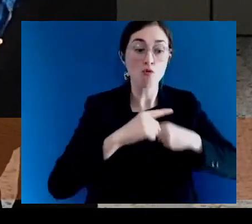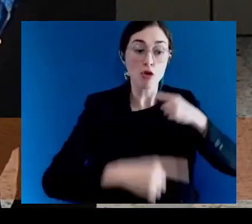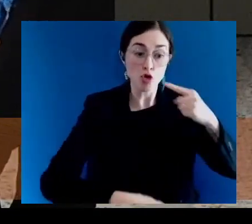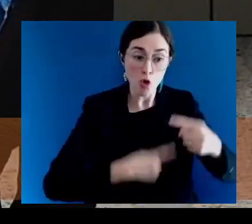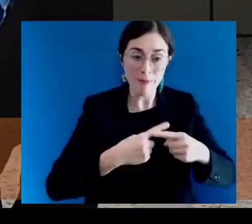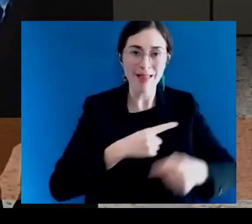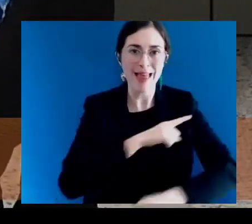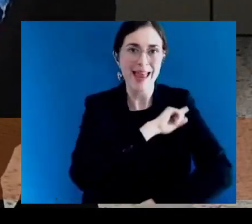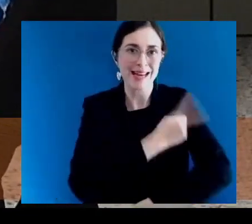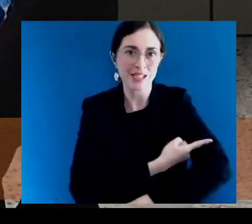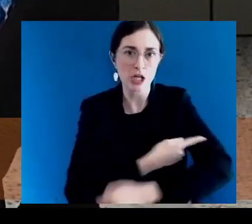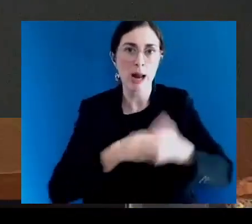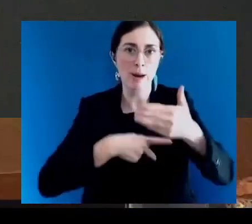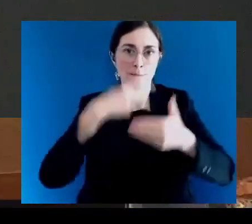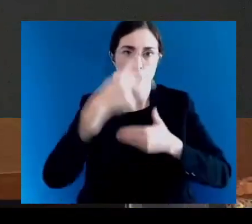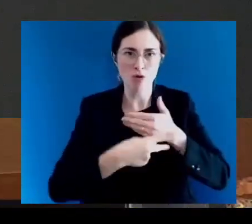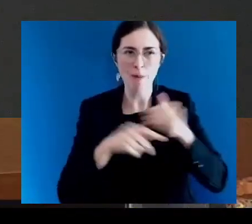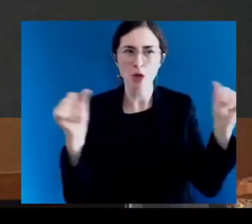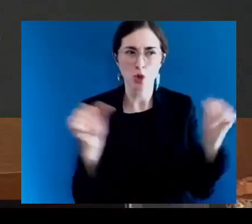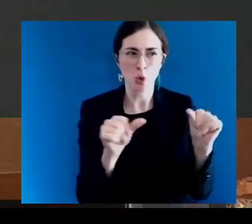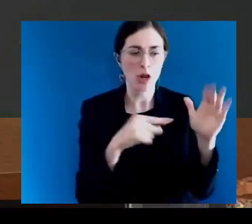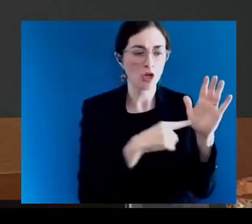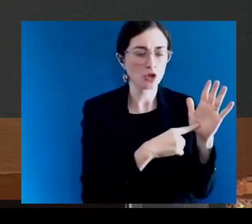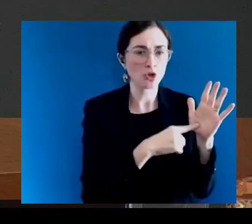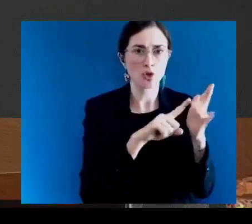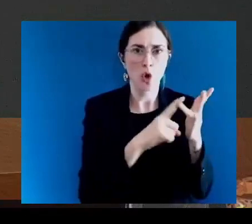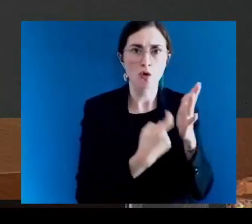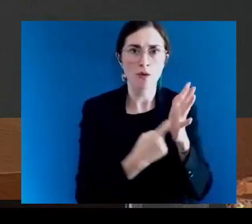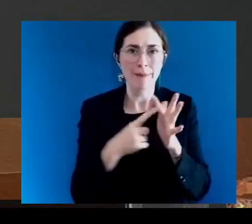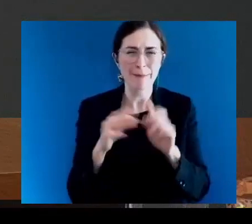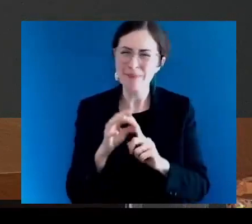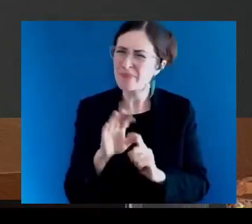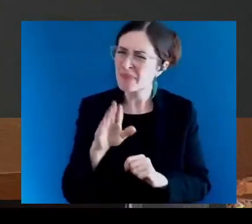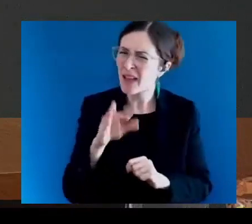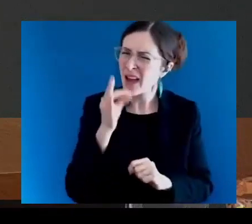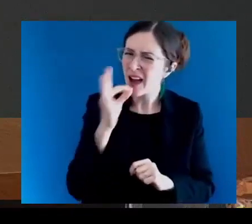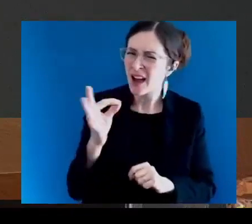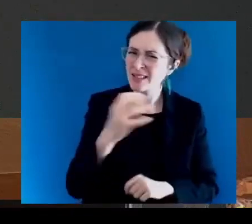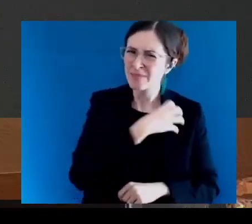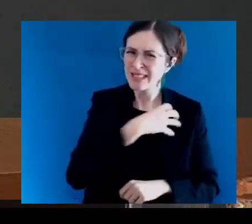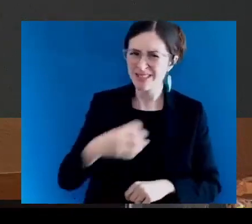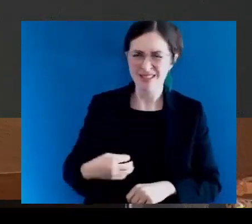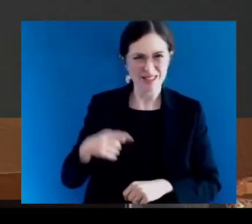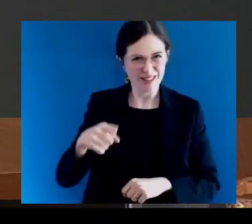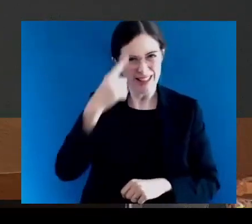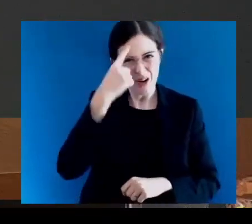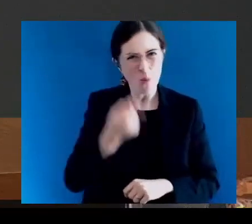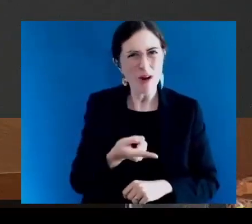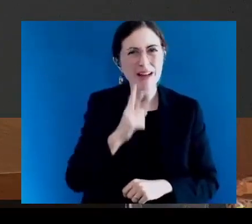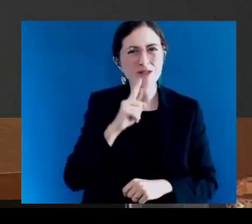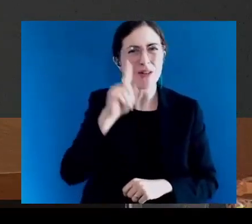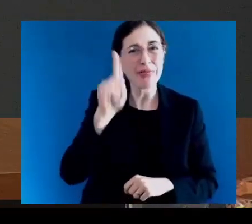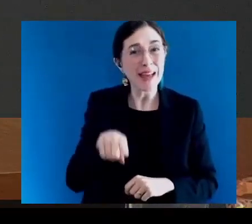RAPs. Minister, is that enough? Is that enough, given the dollars? It's nowhere near enough.